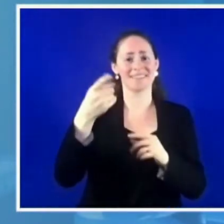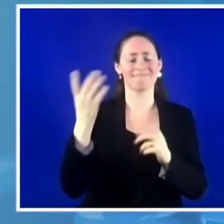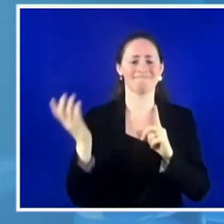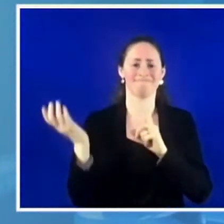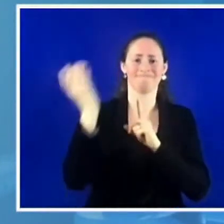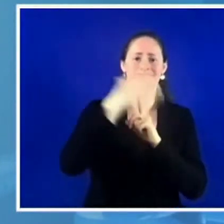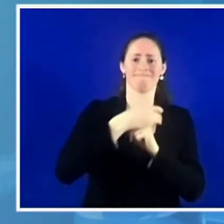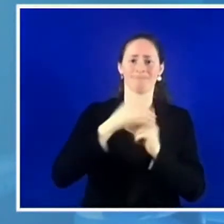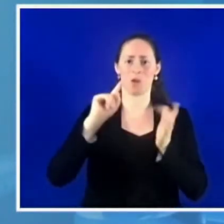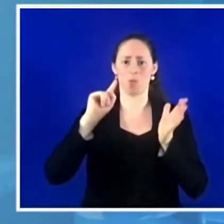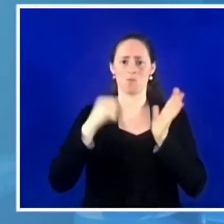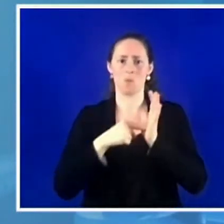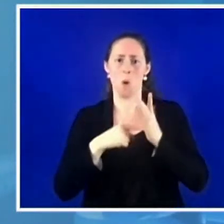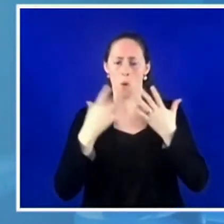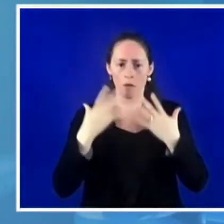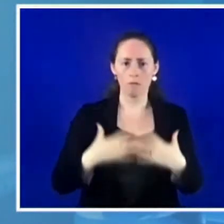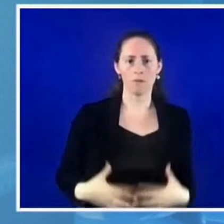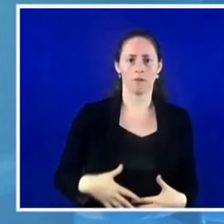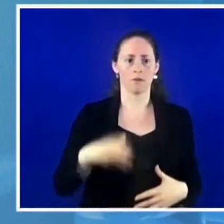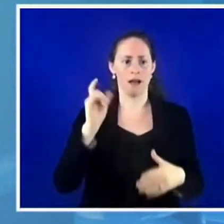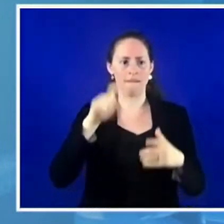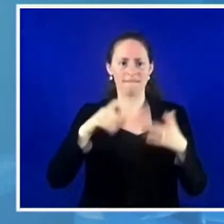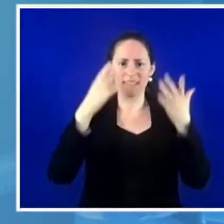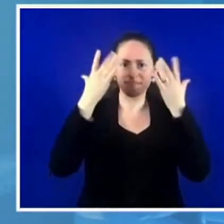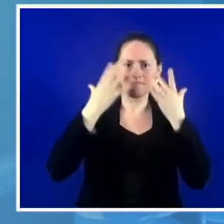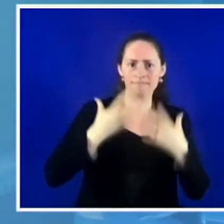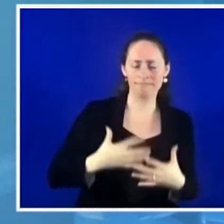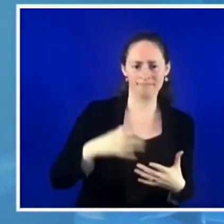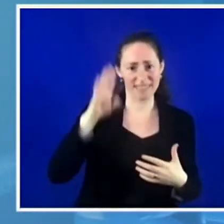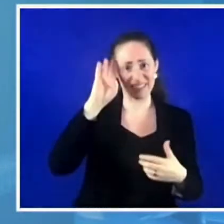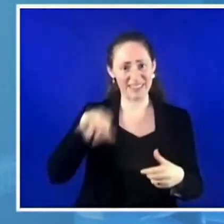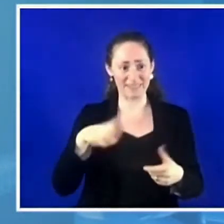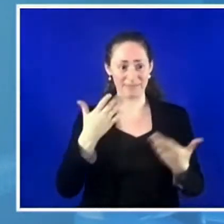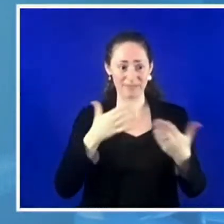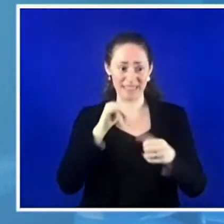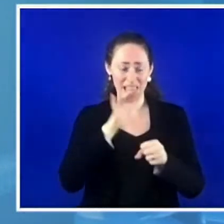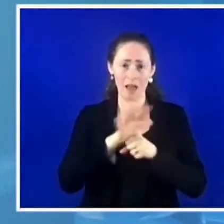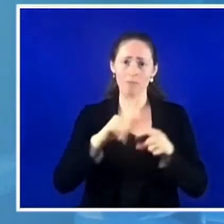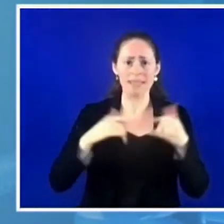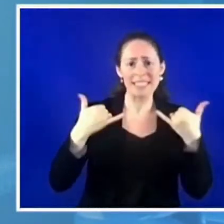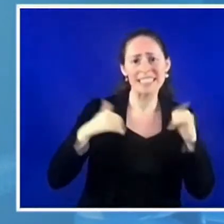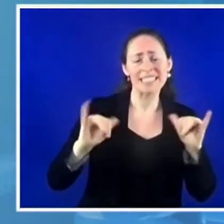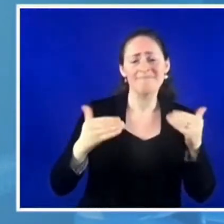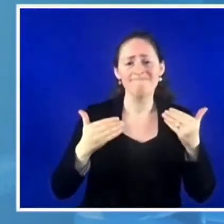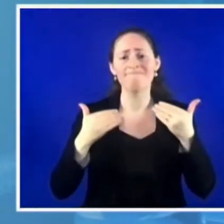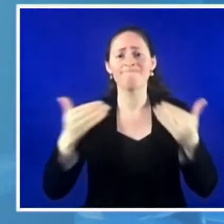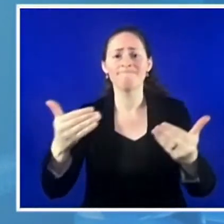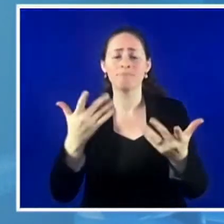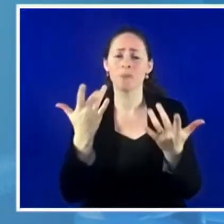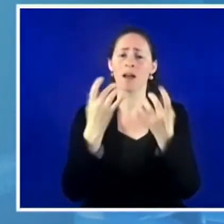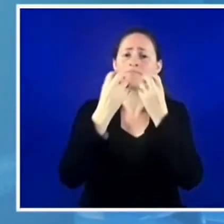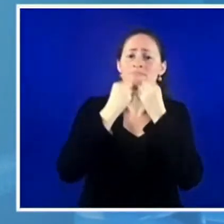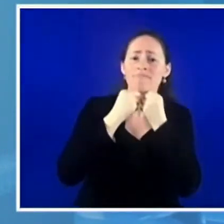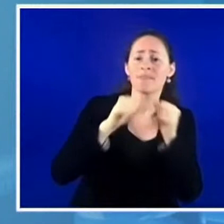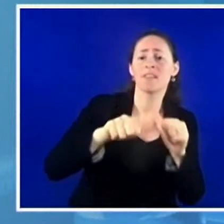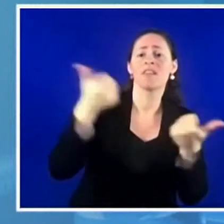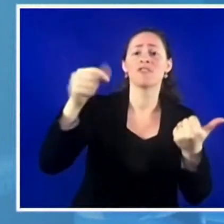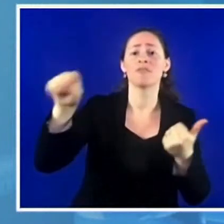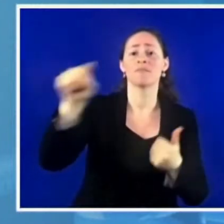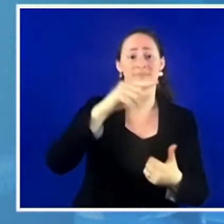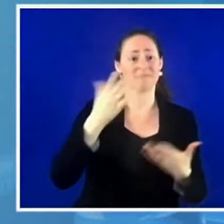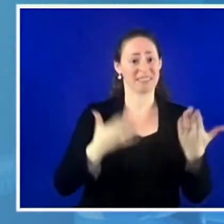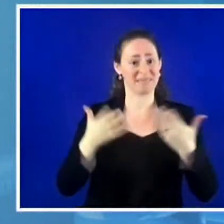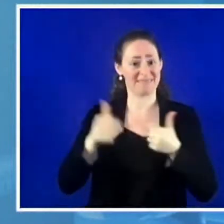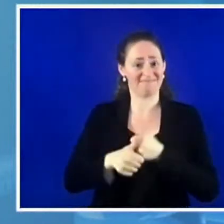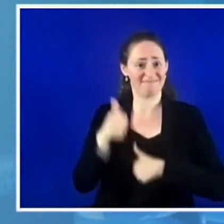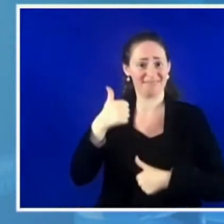you did all of this knowing that at times you were putting yourself at risk, the risk of getting sick, of being flooded with angry calls and protests